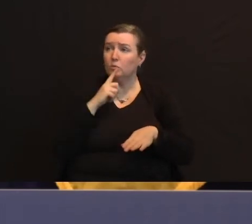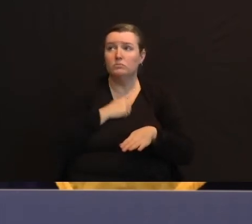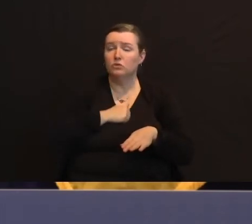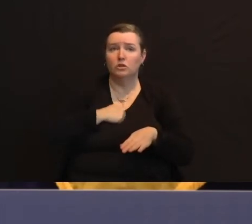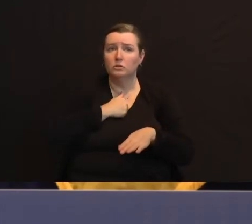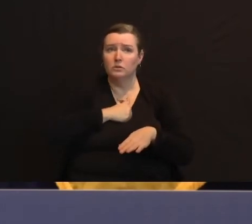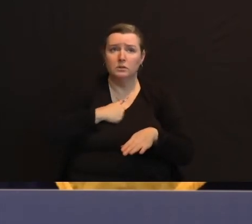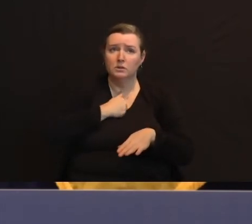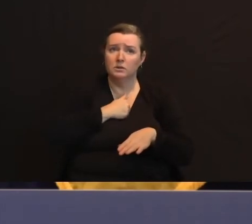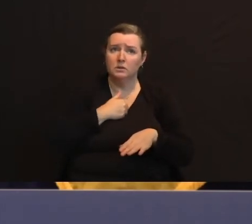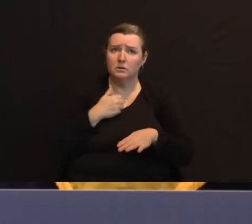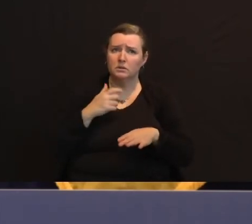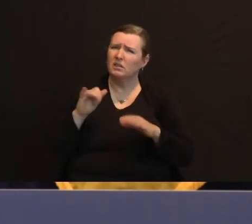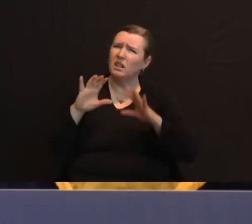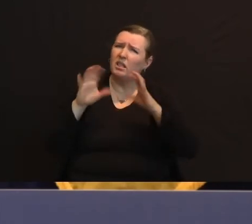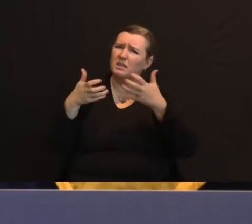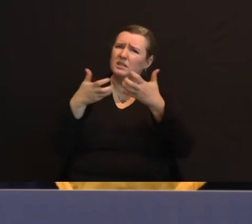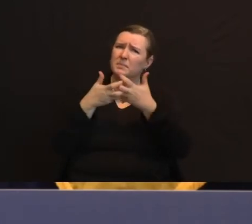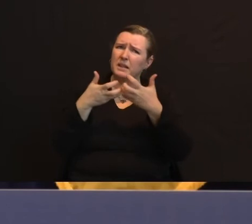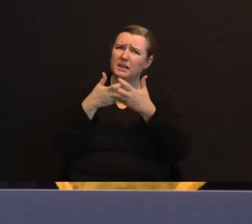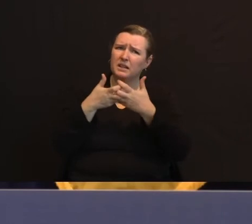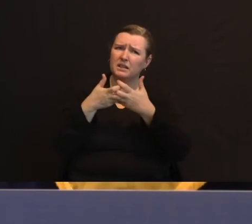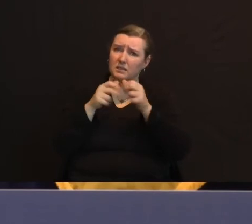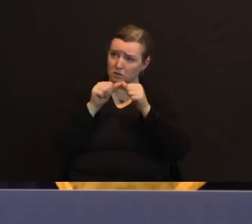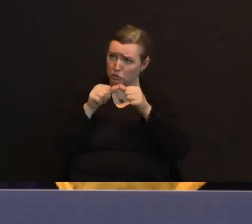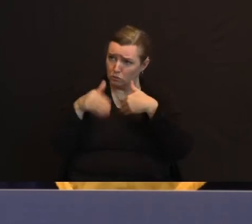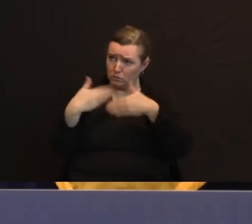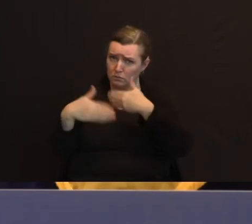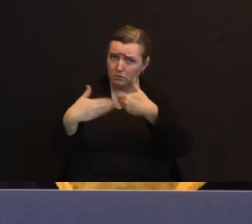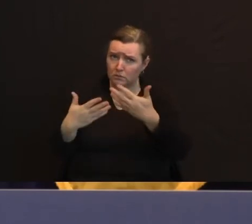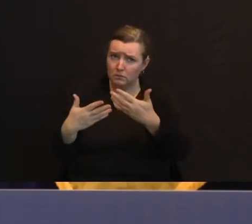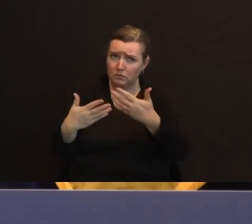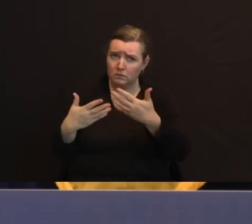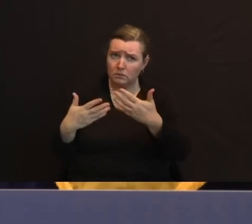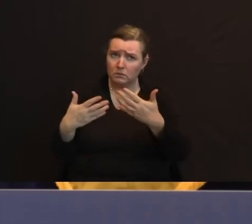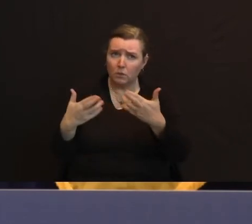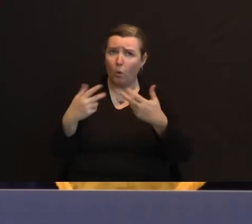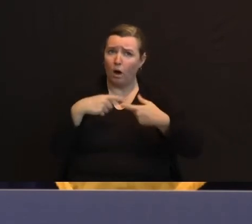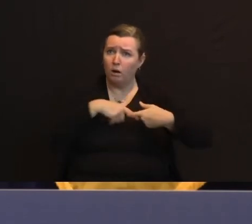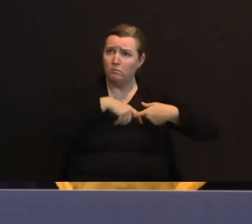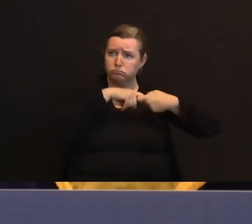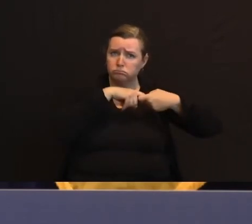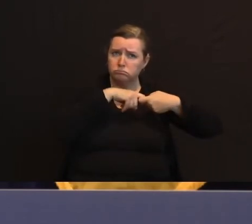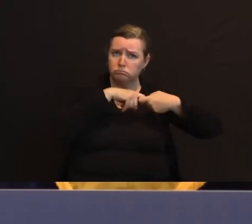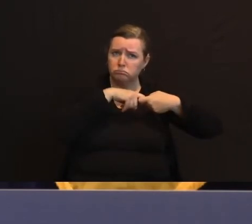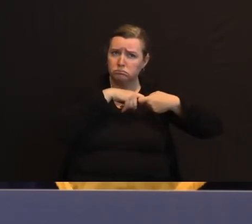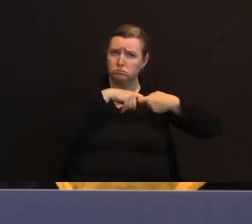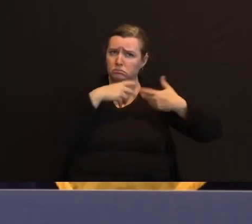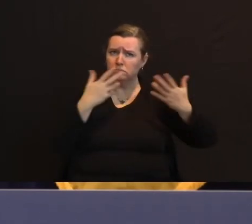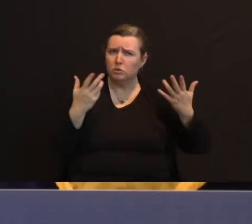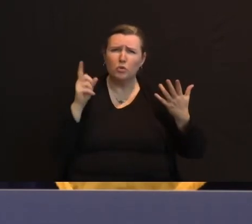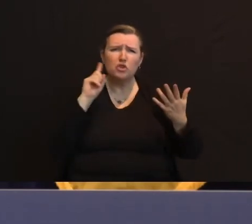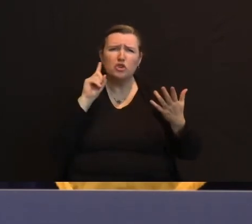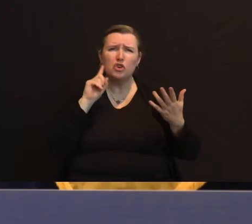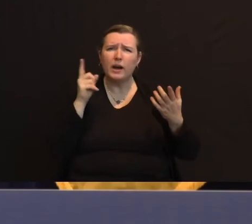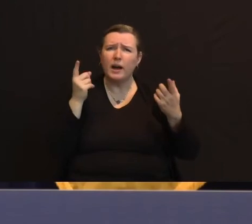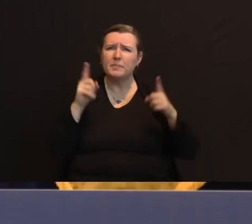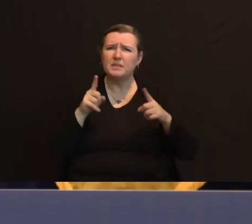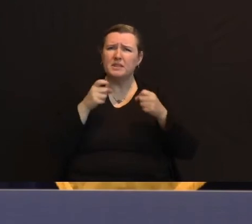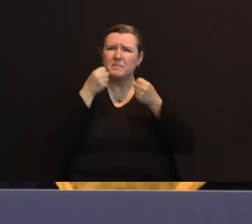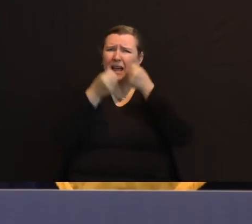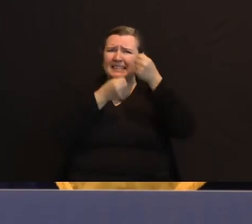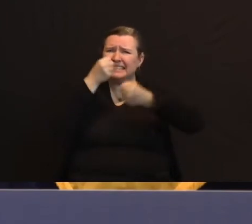an active countermeasures boxing drill. Can you just sort of explain it? Is it sparring? Is it in the ring? And what did happen? And lastly, just to go